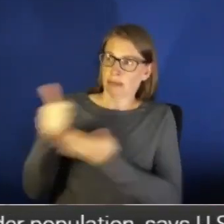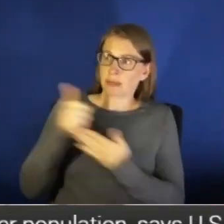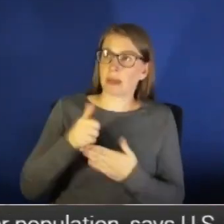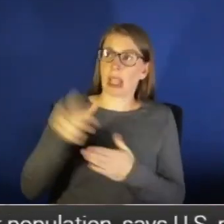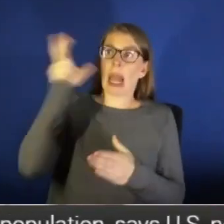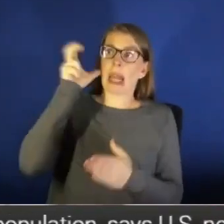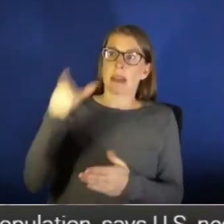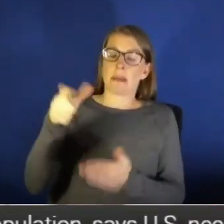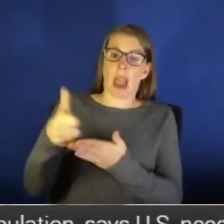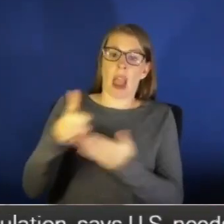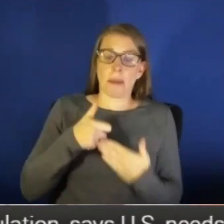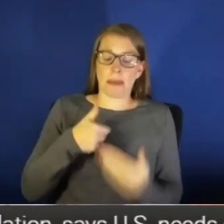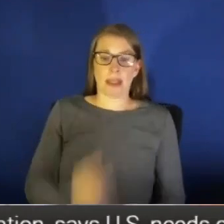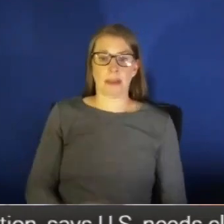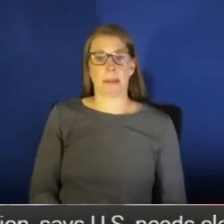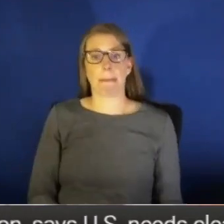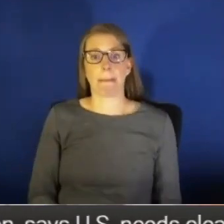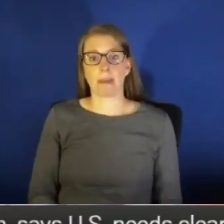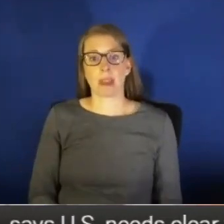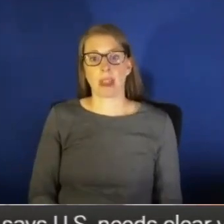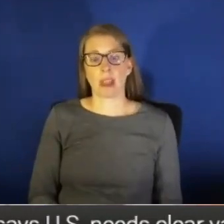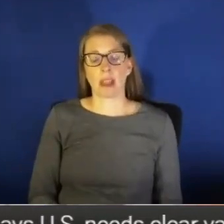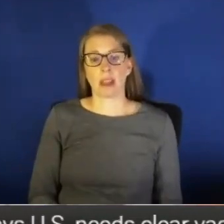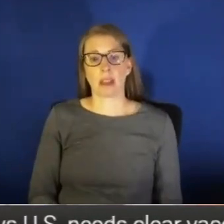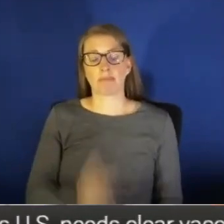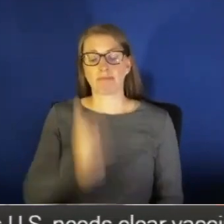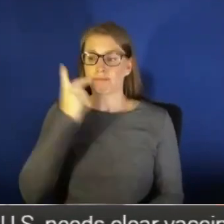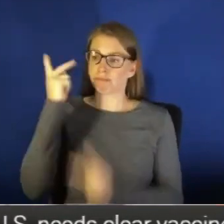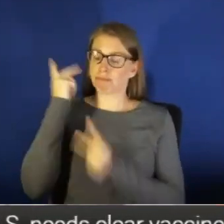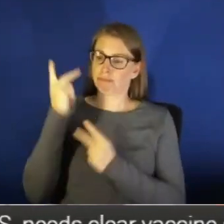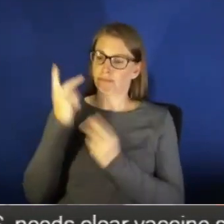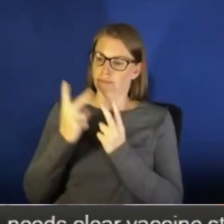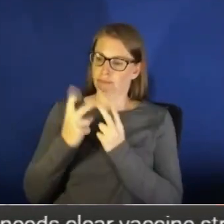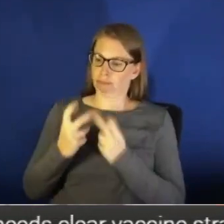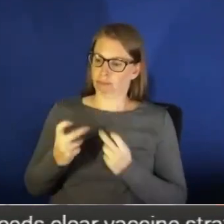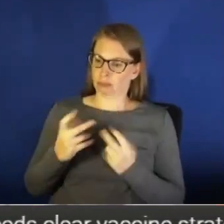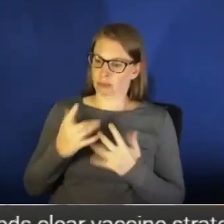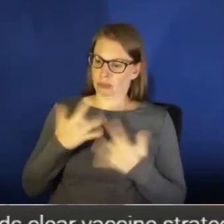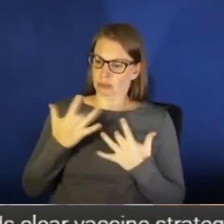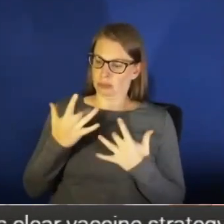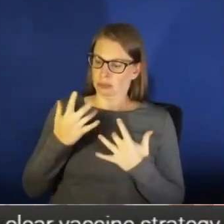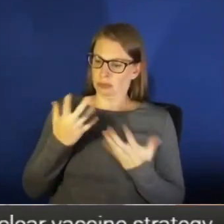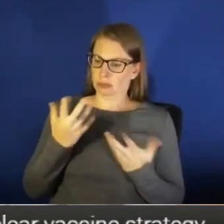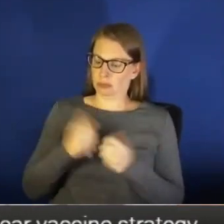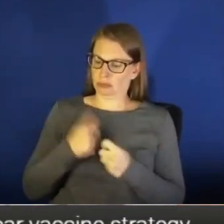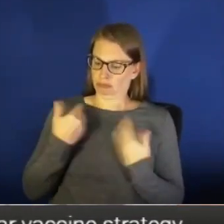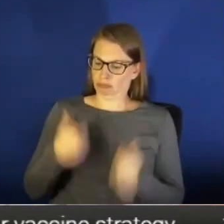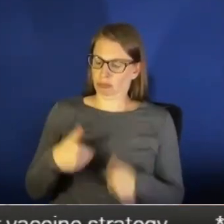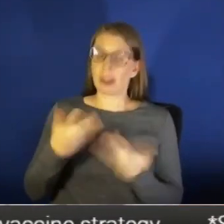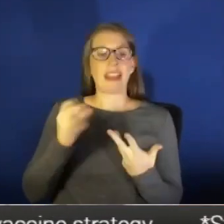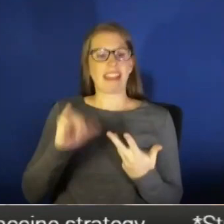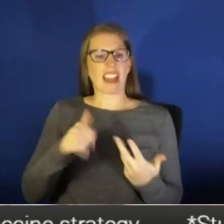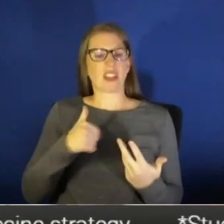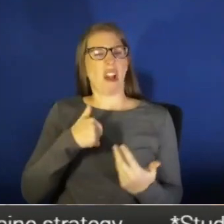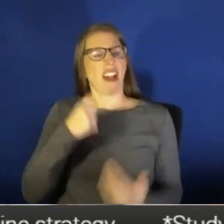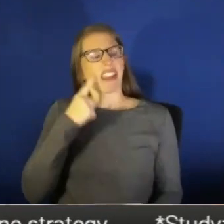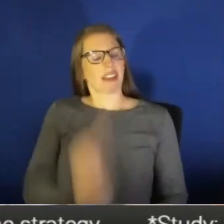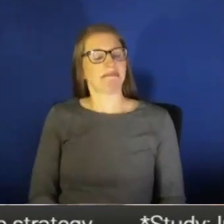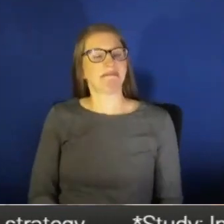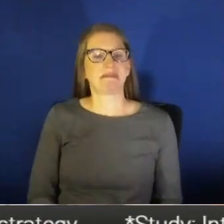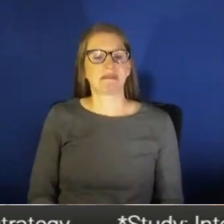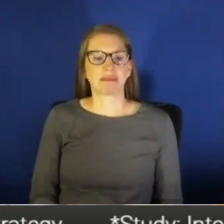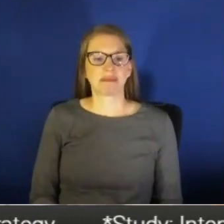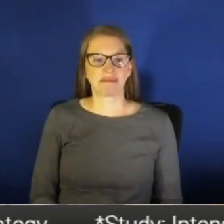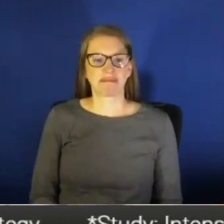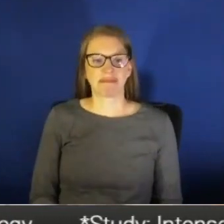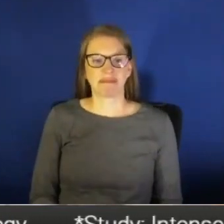okay? So that makes you just got to reflect on things and see what's going on with you. That's what you got to do. That's what I think. So that's what people